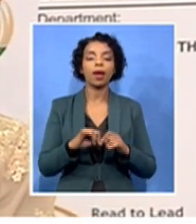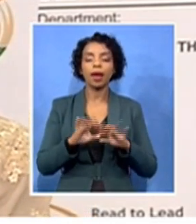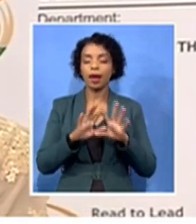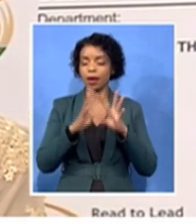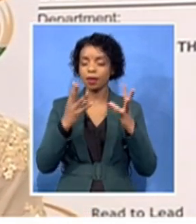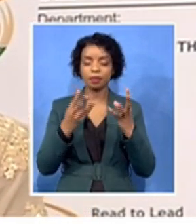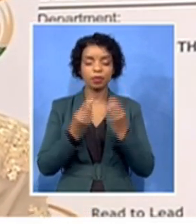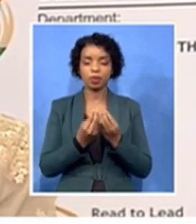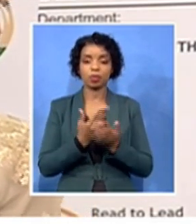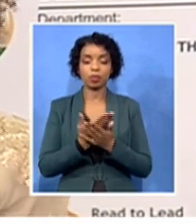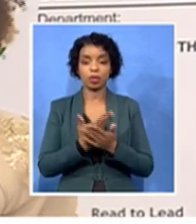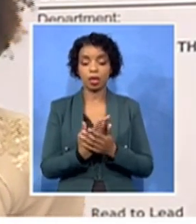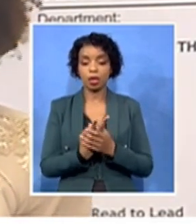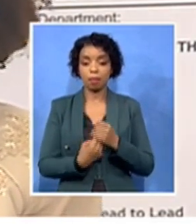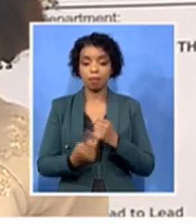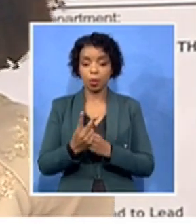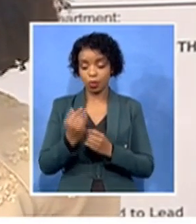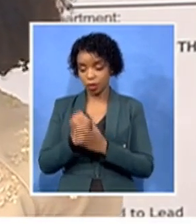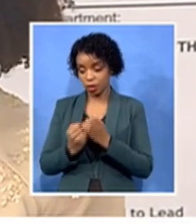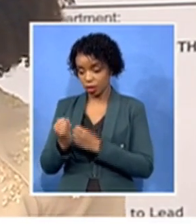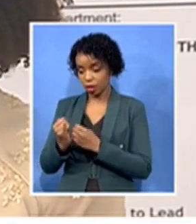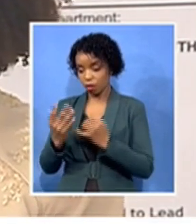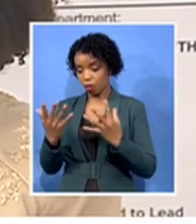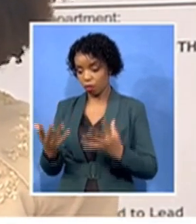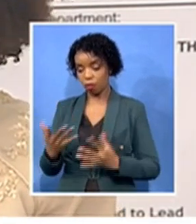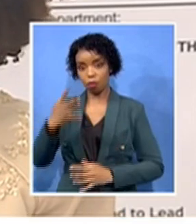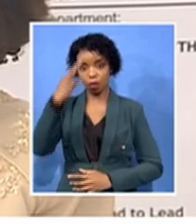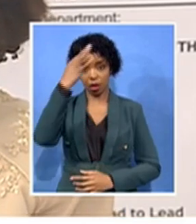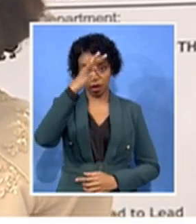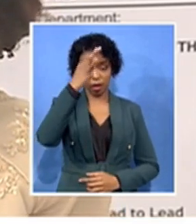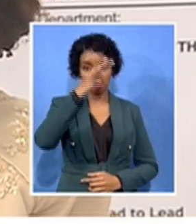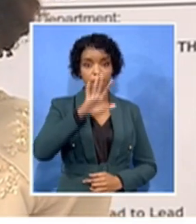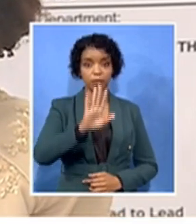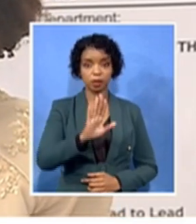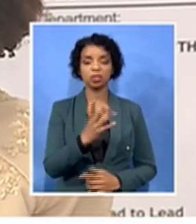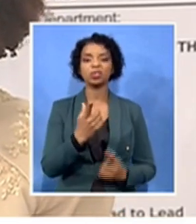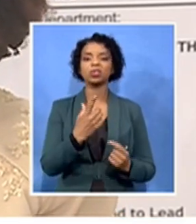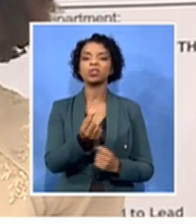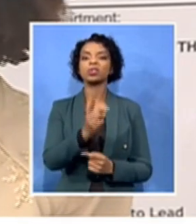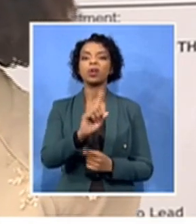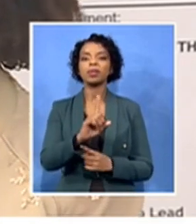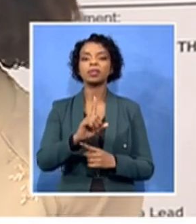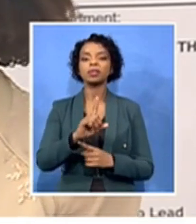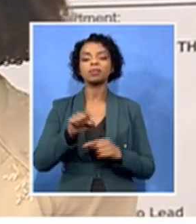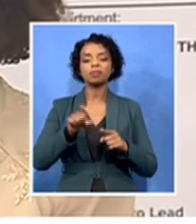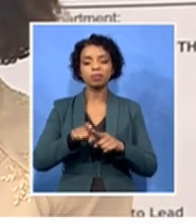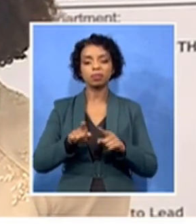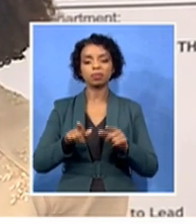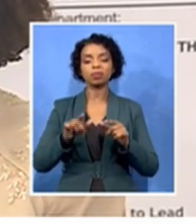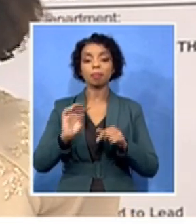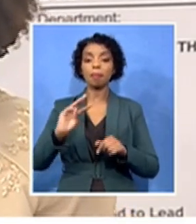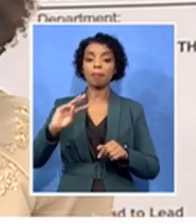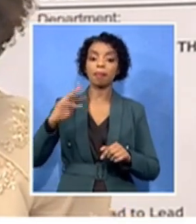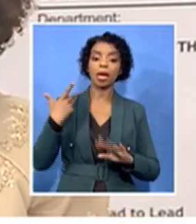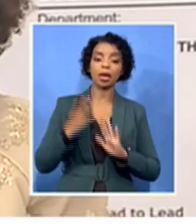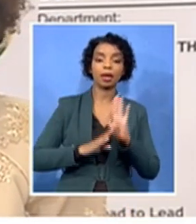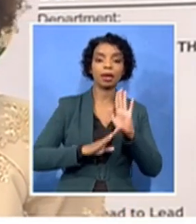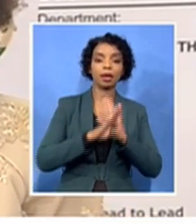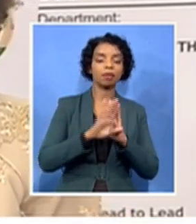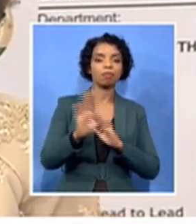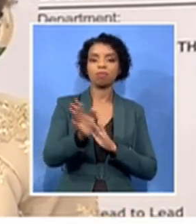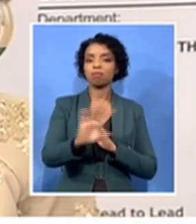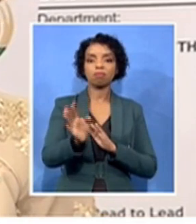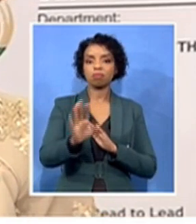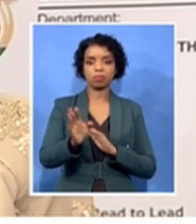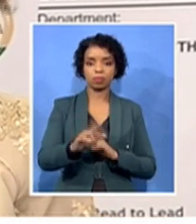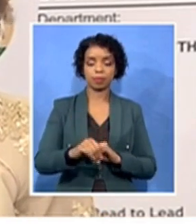to prevent the resurgence of this deadly pandemic. Program Director, we have to realize that as a society, we